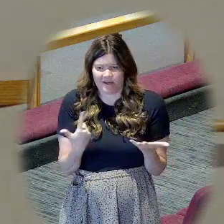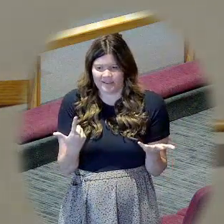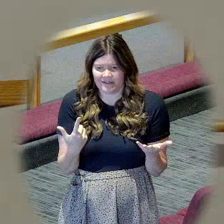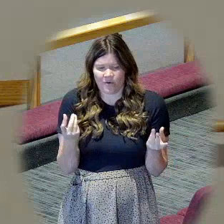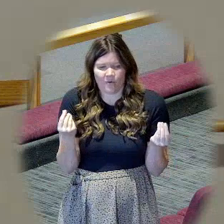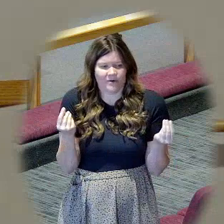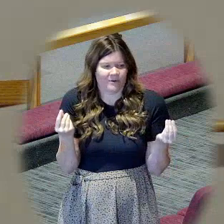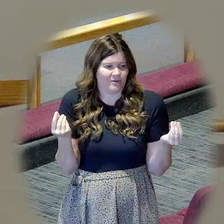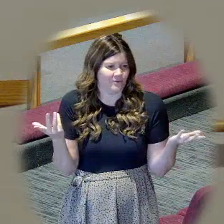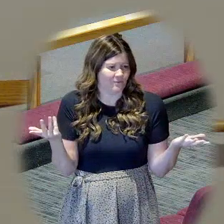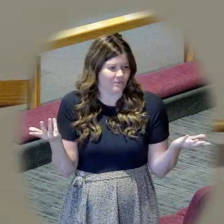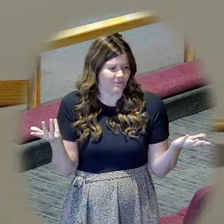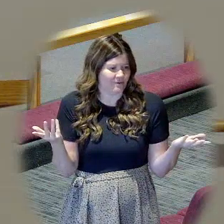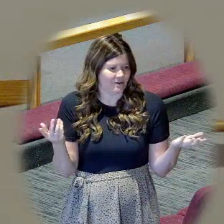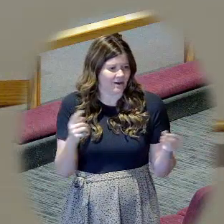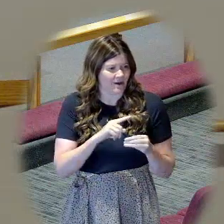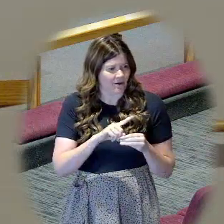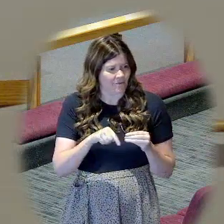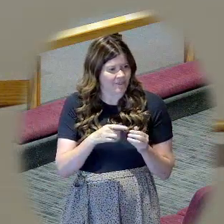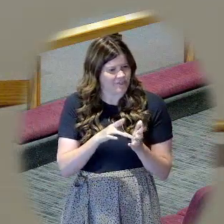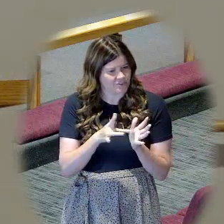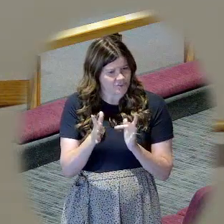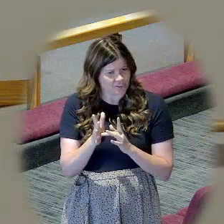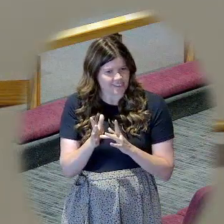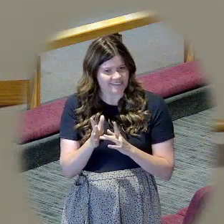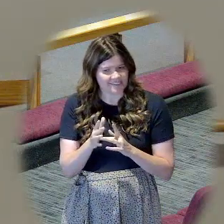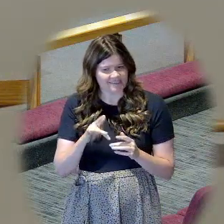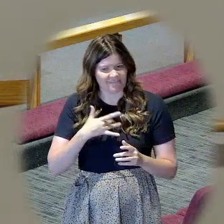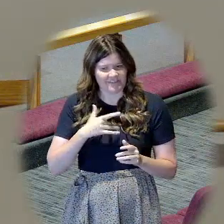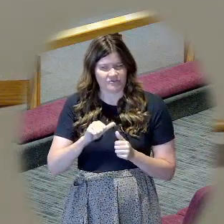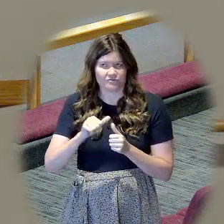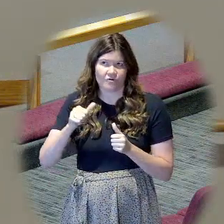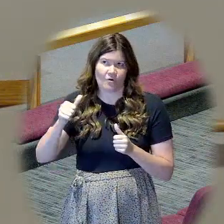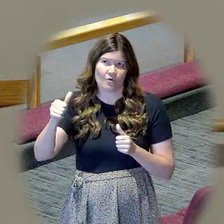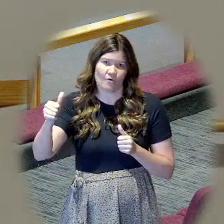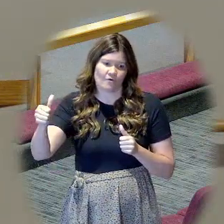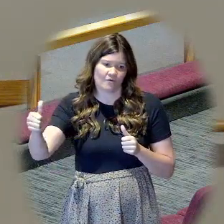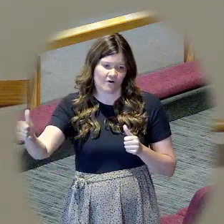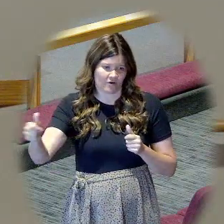do when Jesus feels so far away from us?